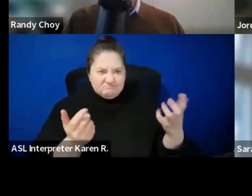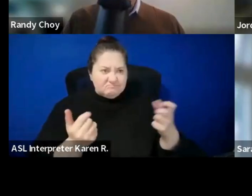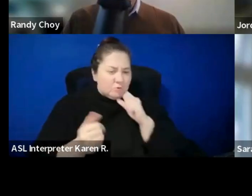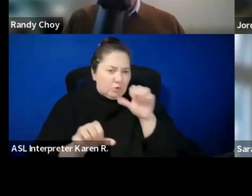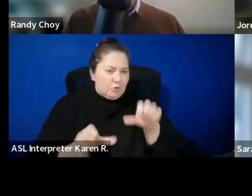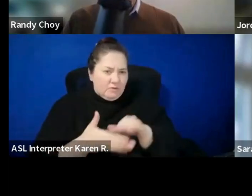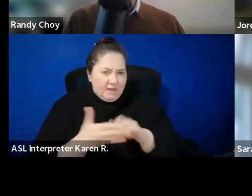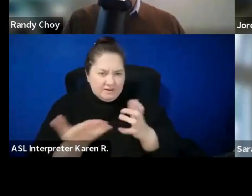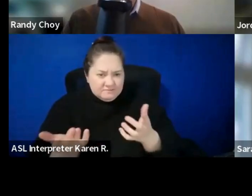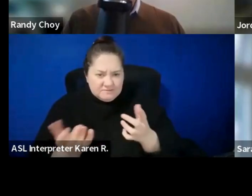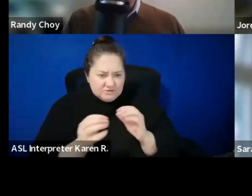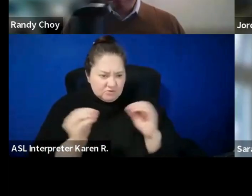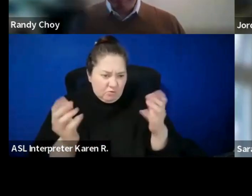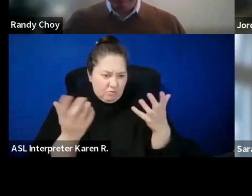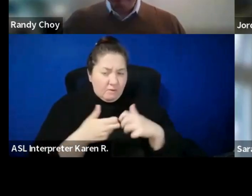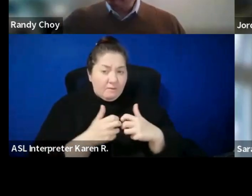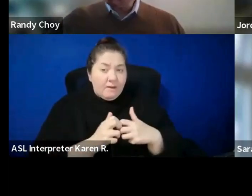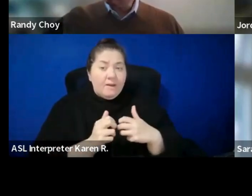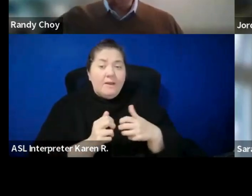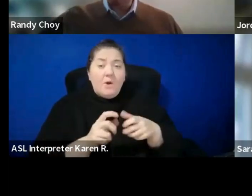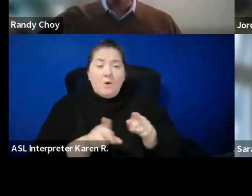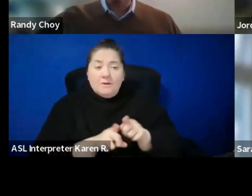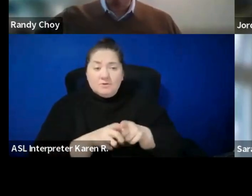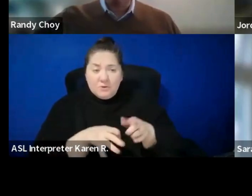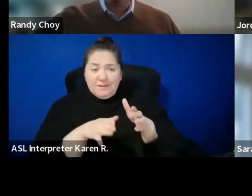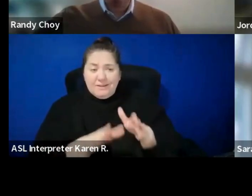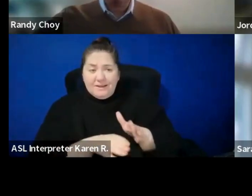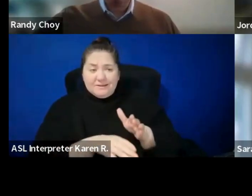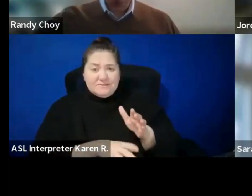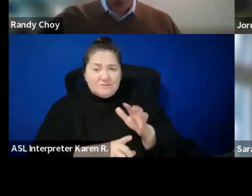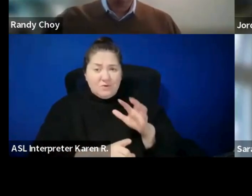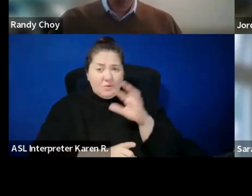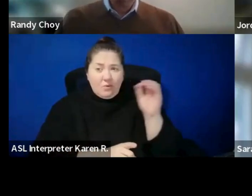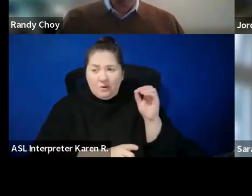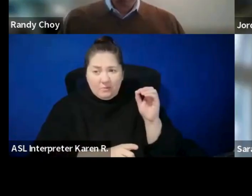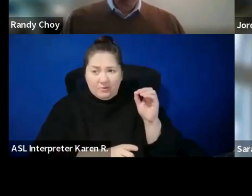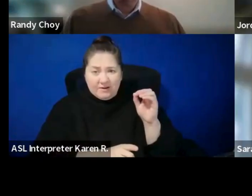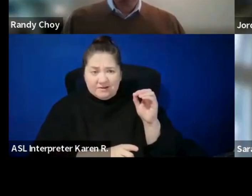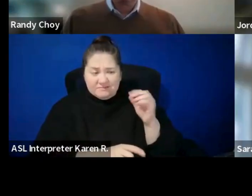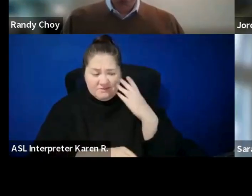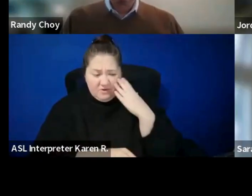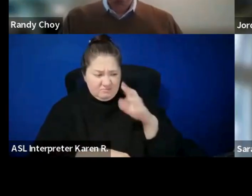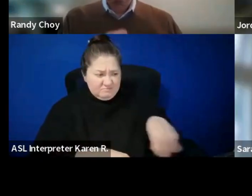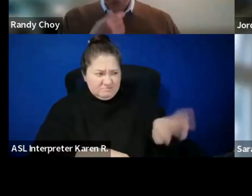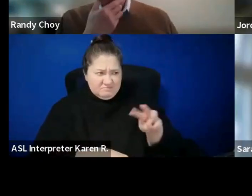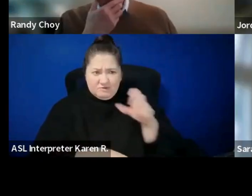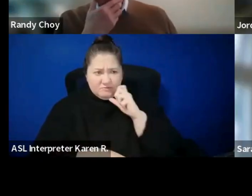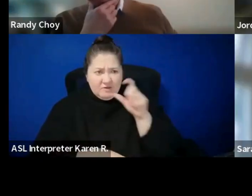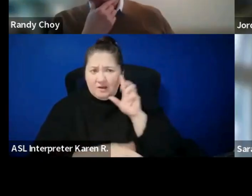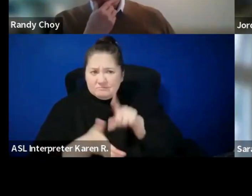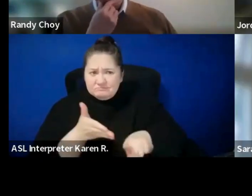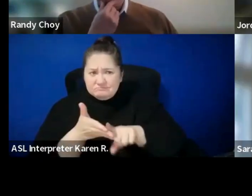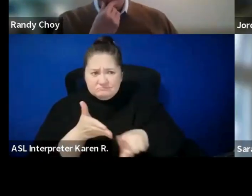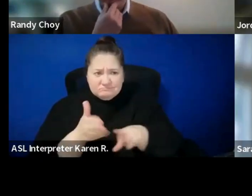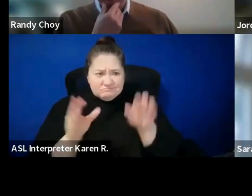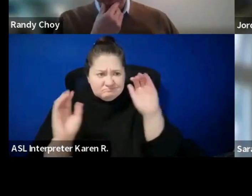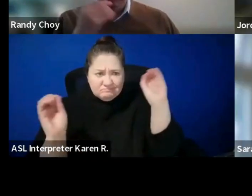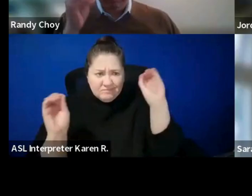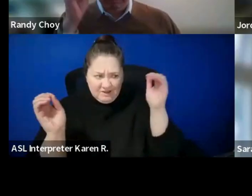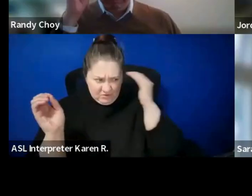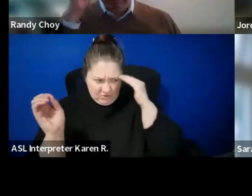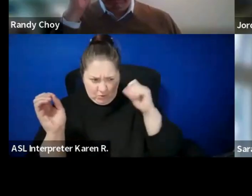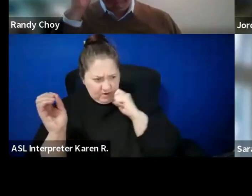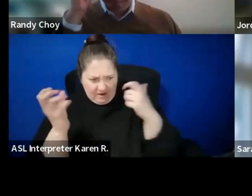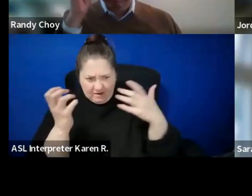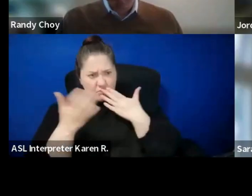does is it lets the corporate funder know that you haven't done your homework, you haven't done your